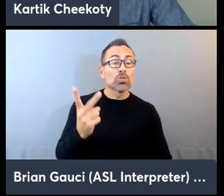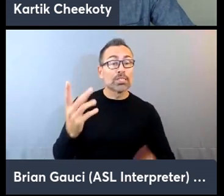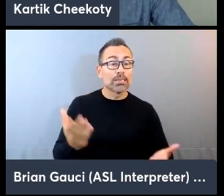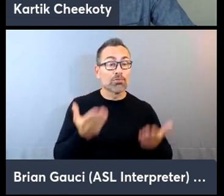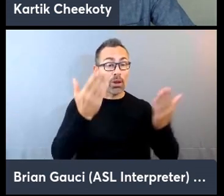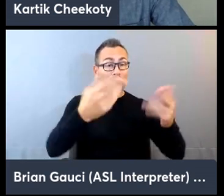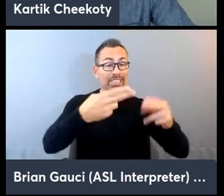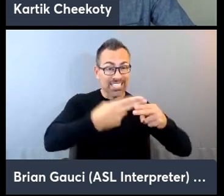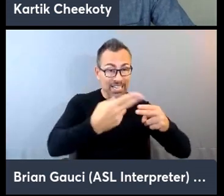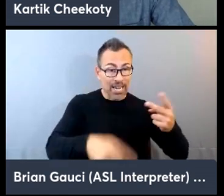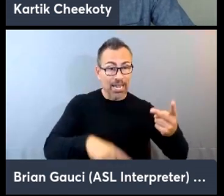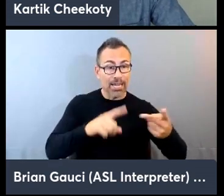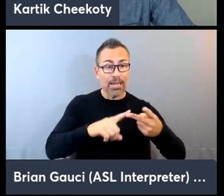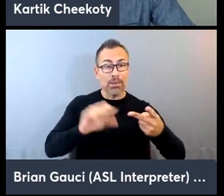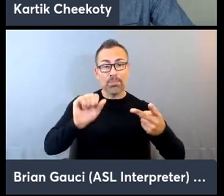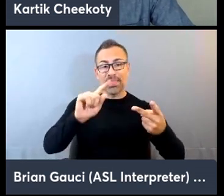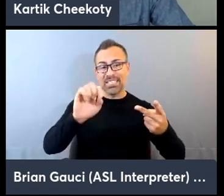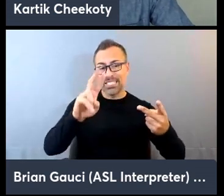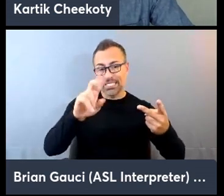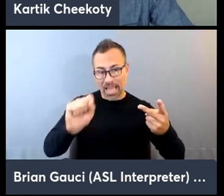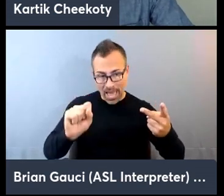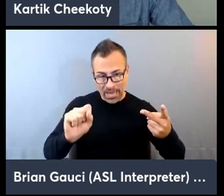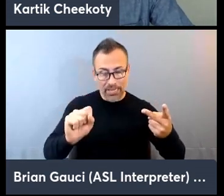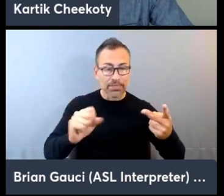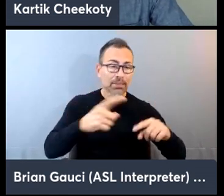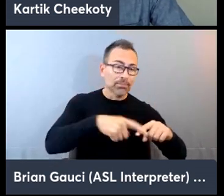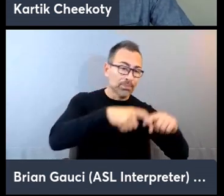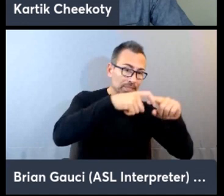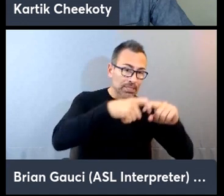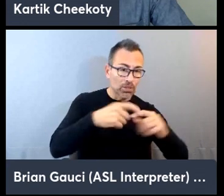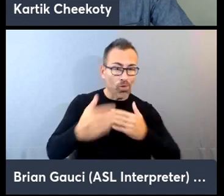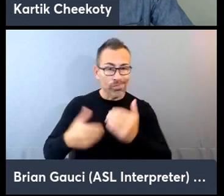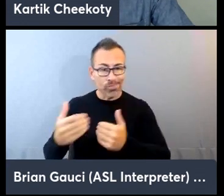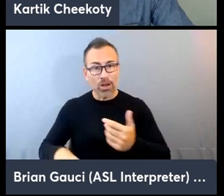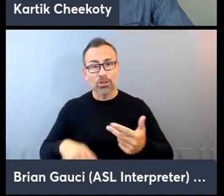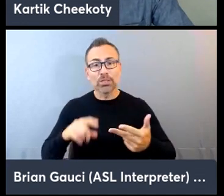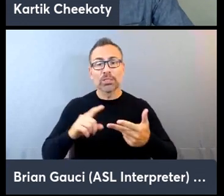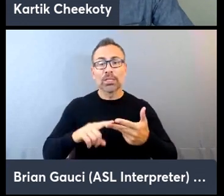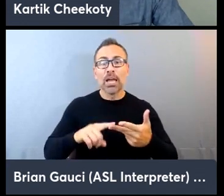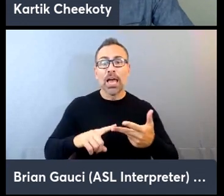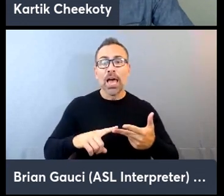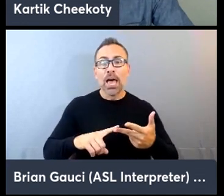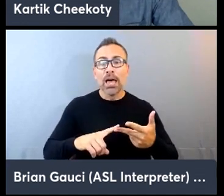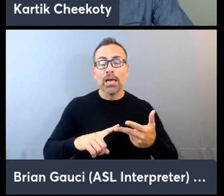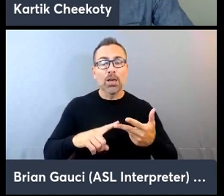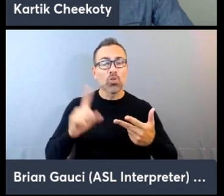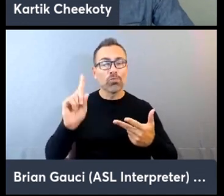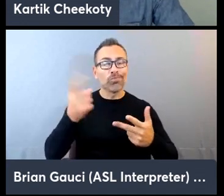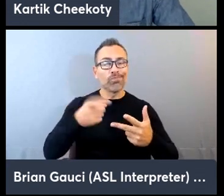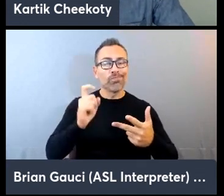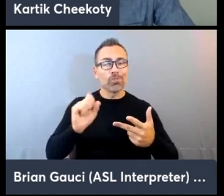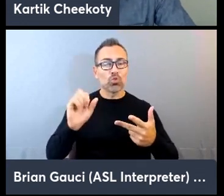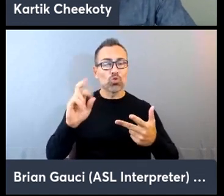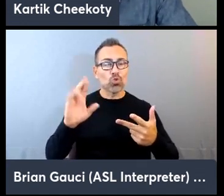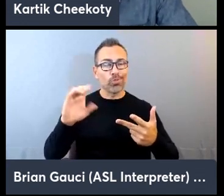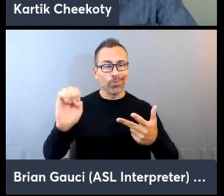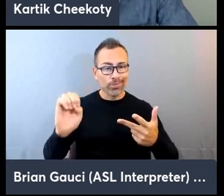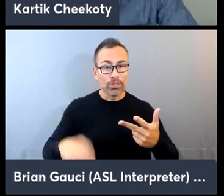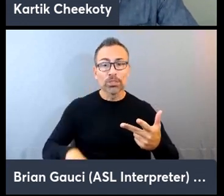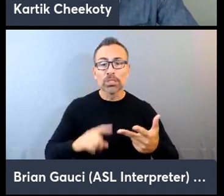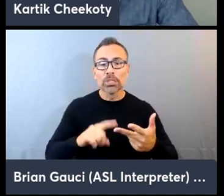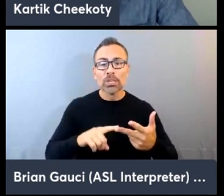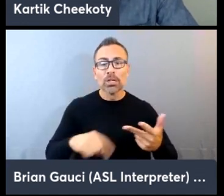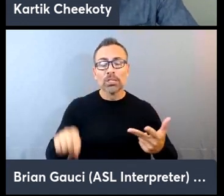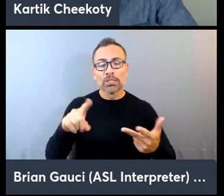the status, whether it's pending response or in progress, and source. So this is to differentiate between manually